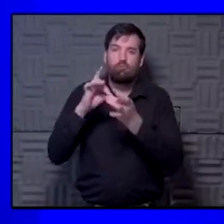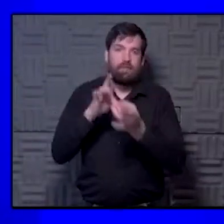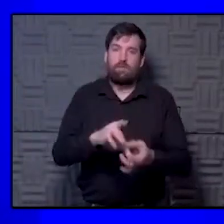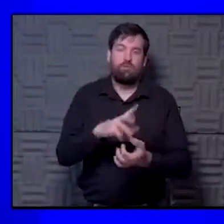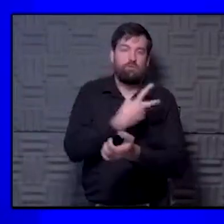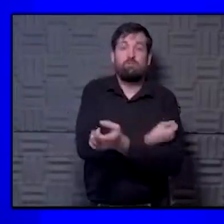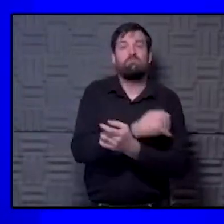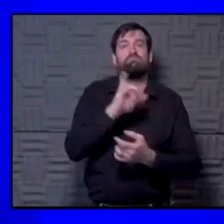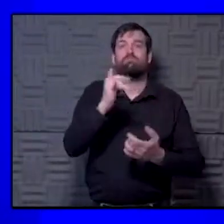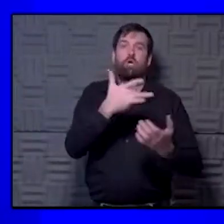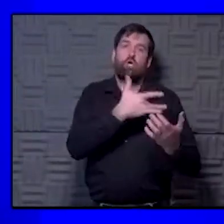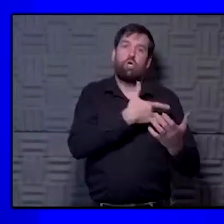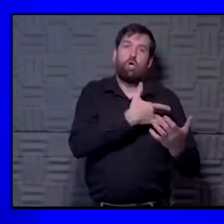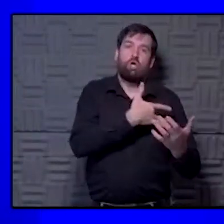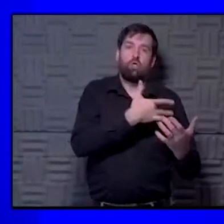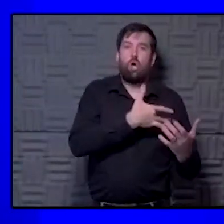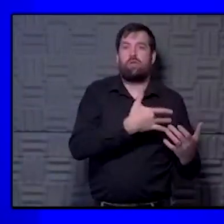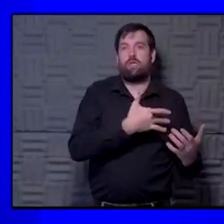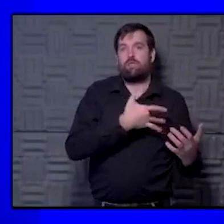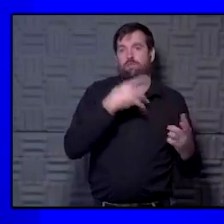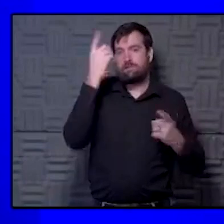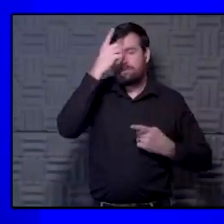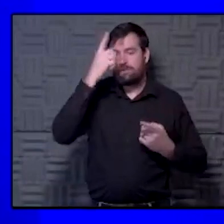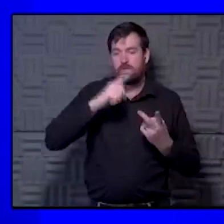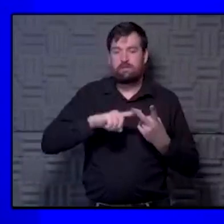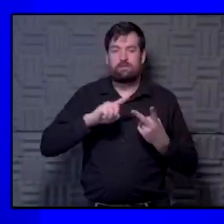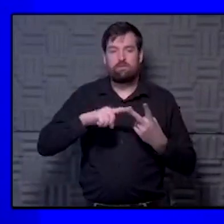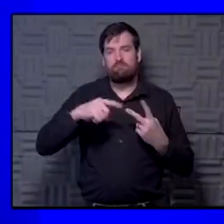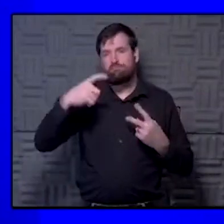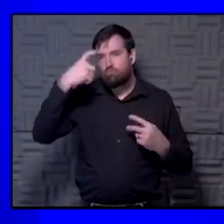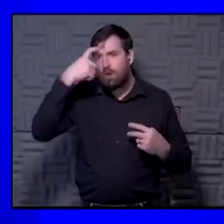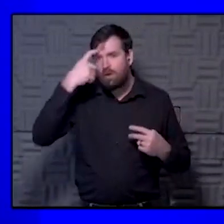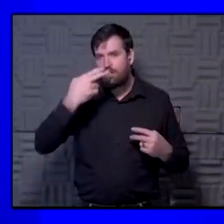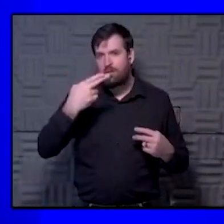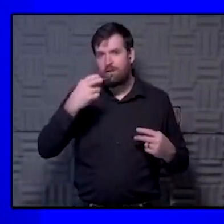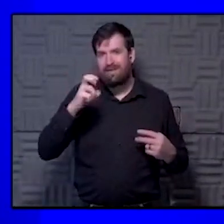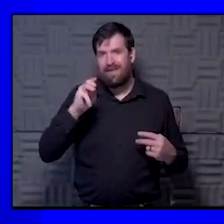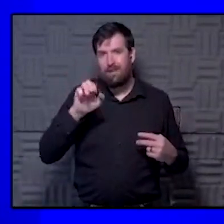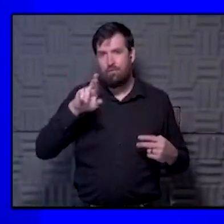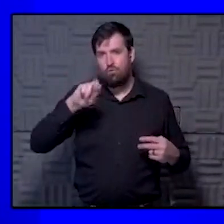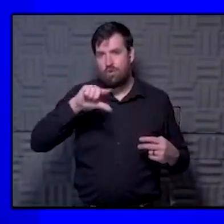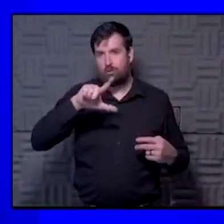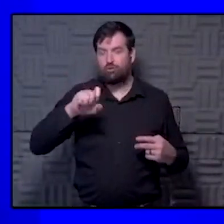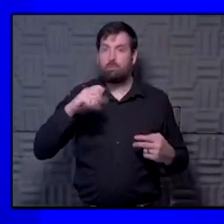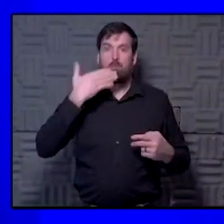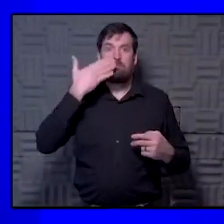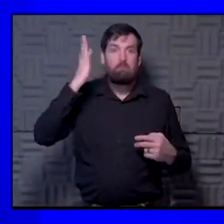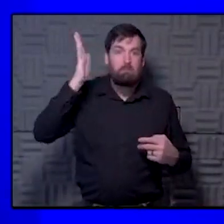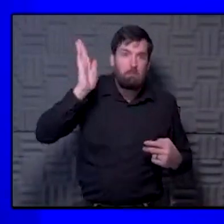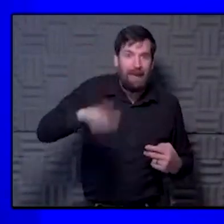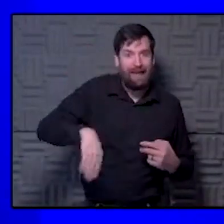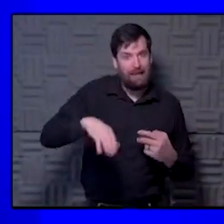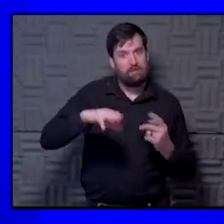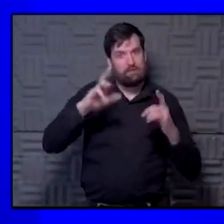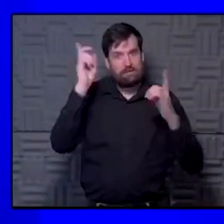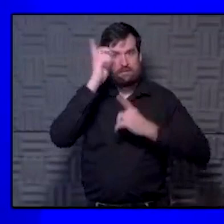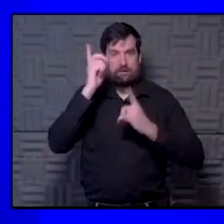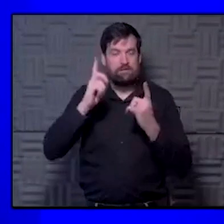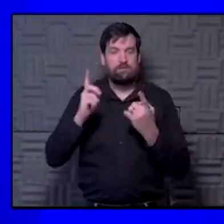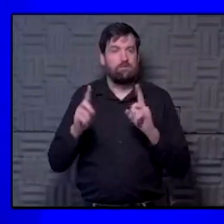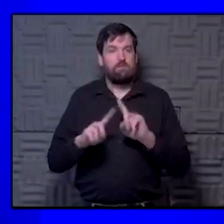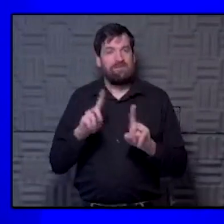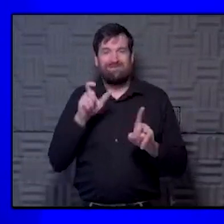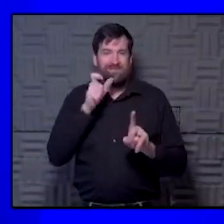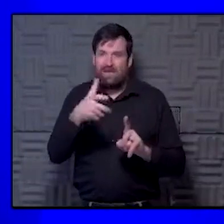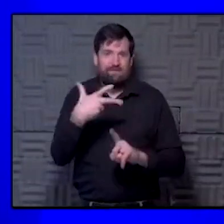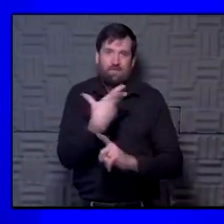like cardiac disease or brain hemorrhages, things like this, bad medical conditions that can make people sick and kill them, but it was not the